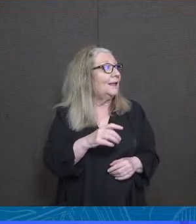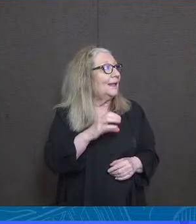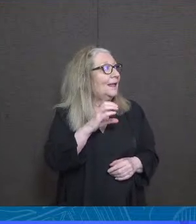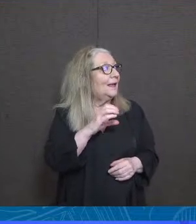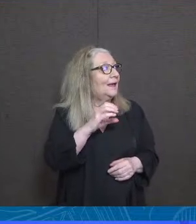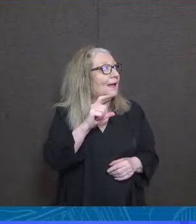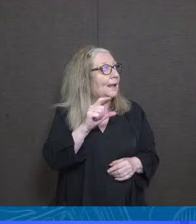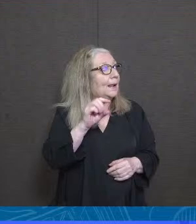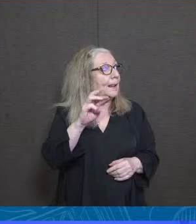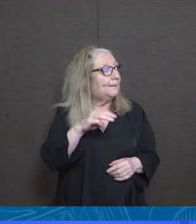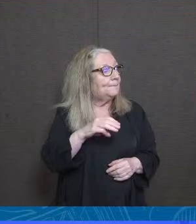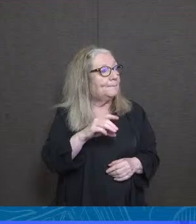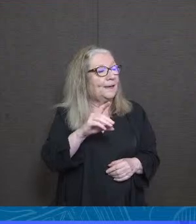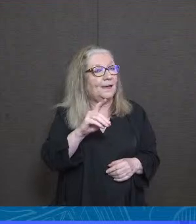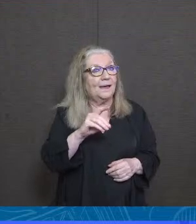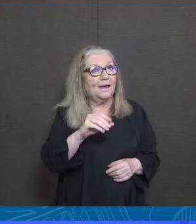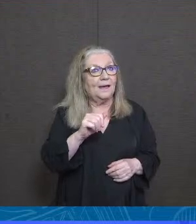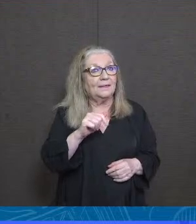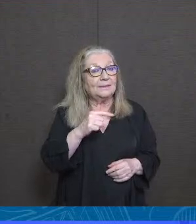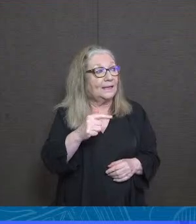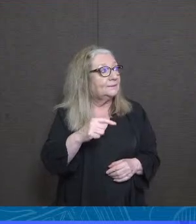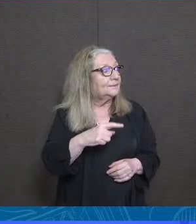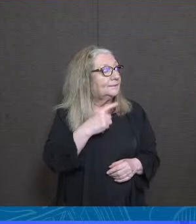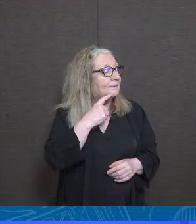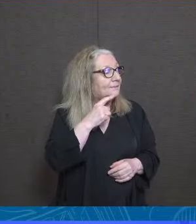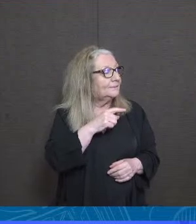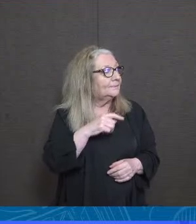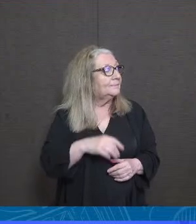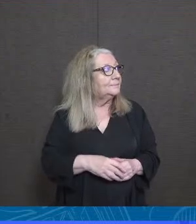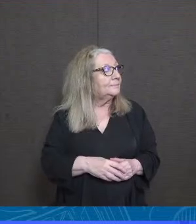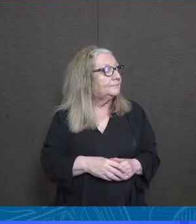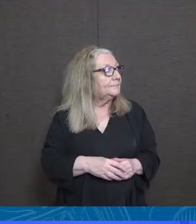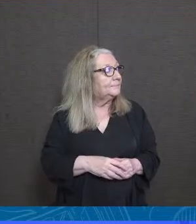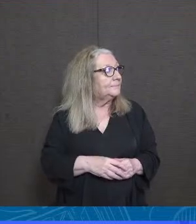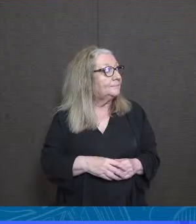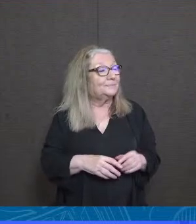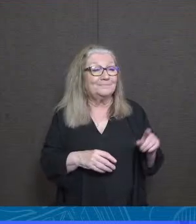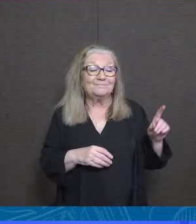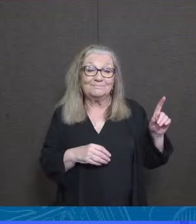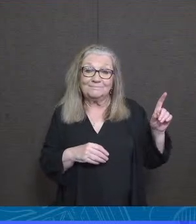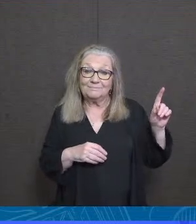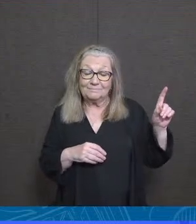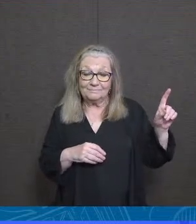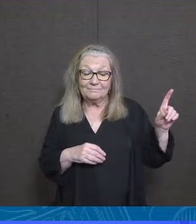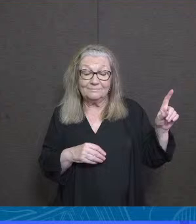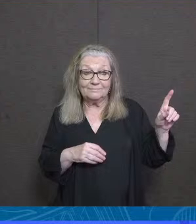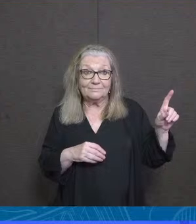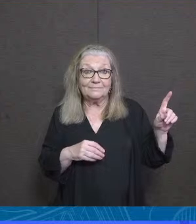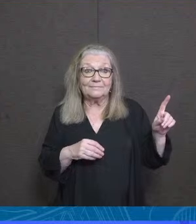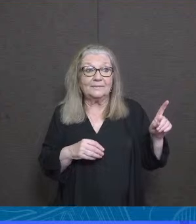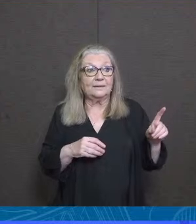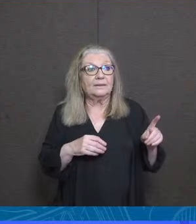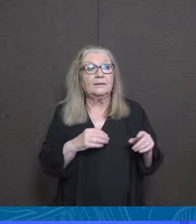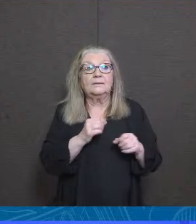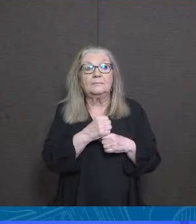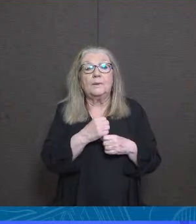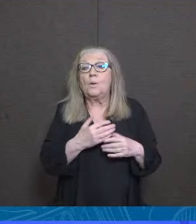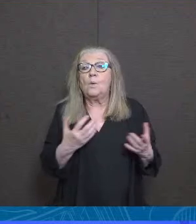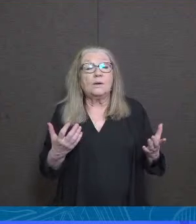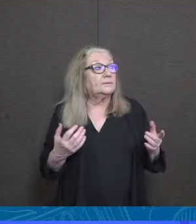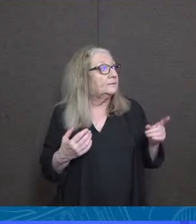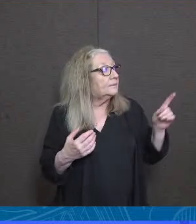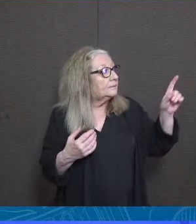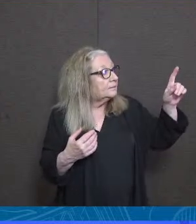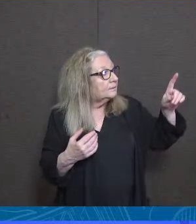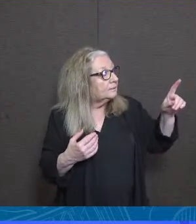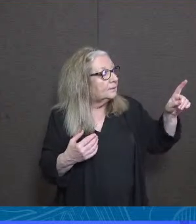can access climatological data there. And this ClimGrid.ph produces 1